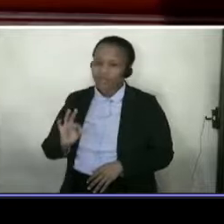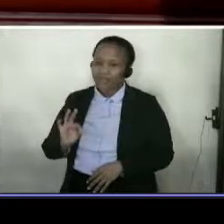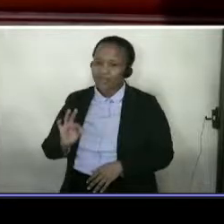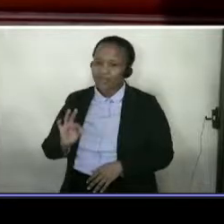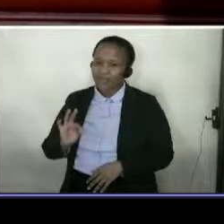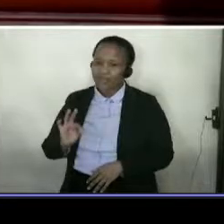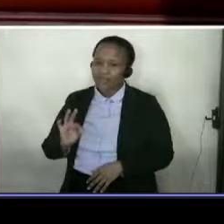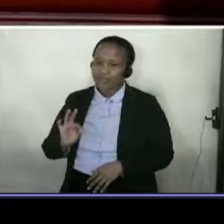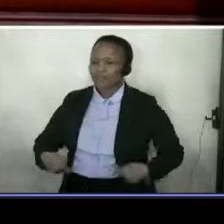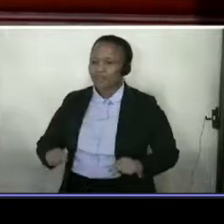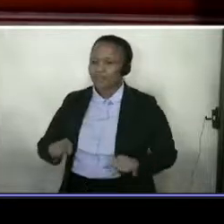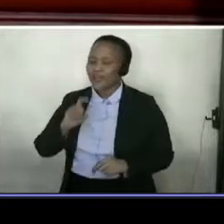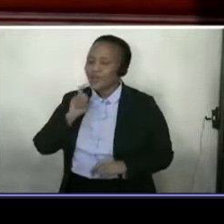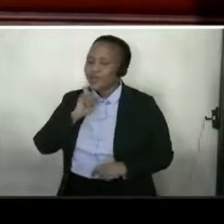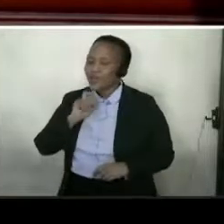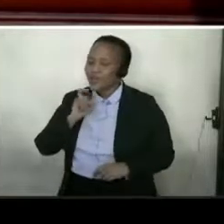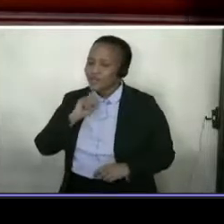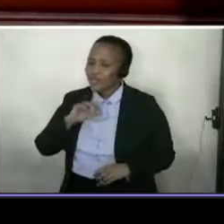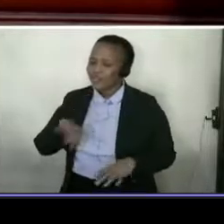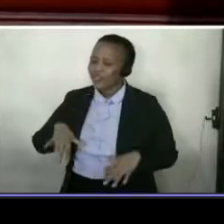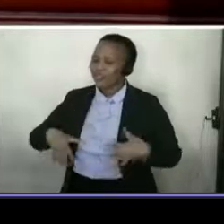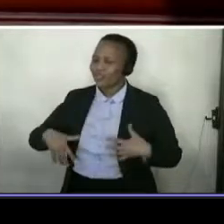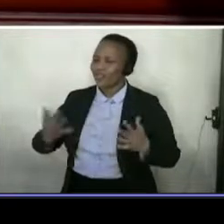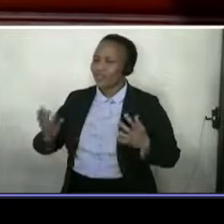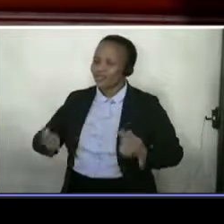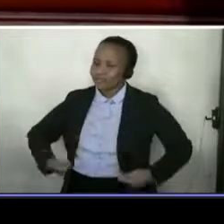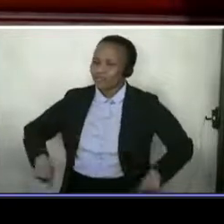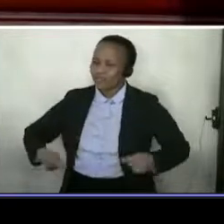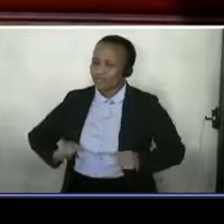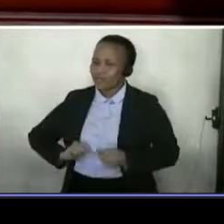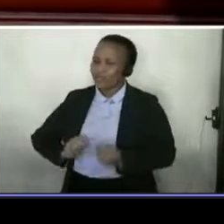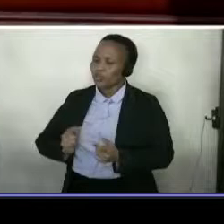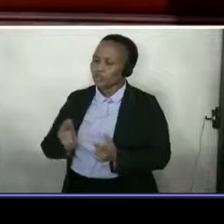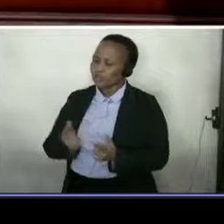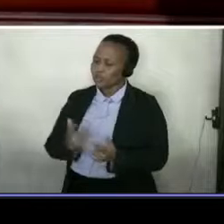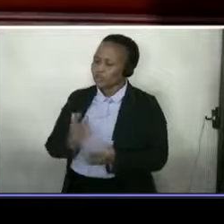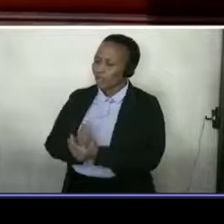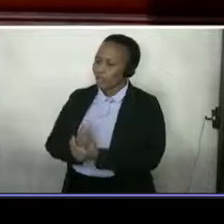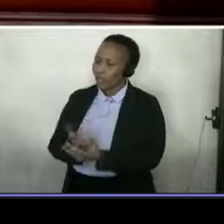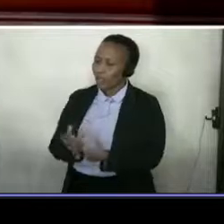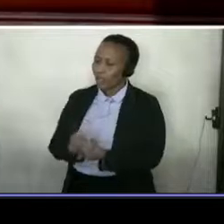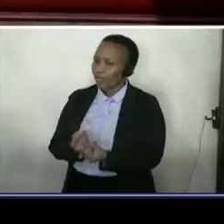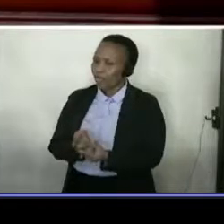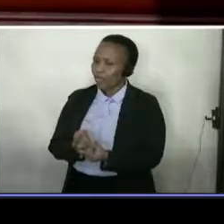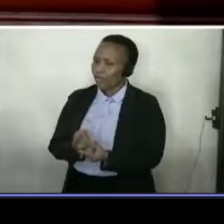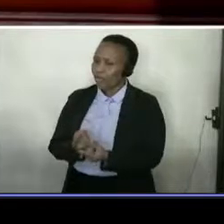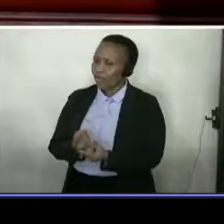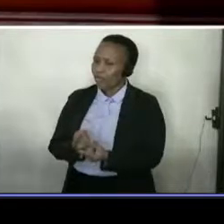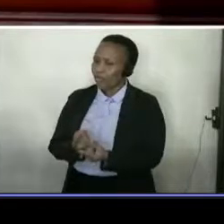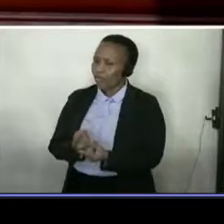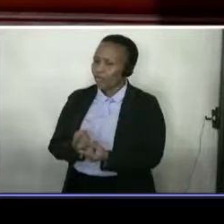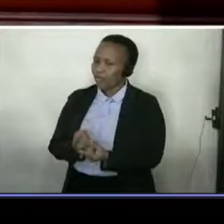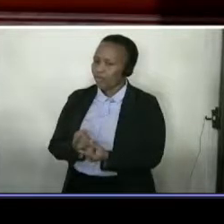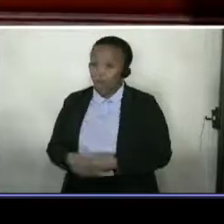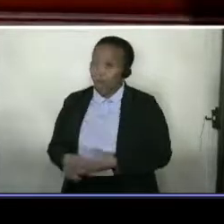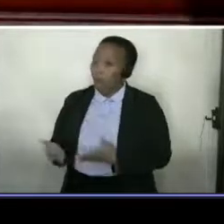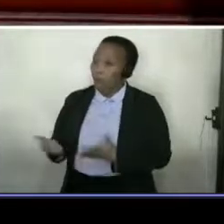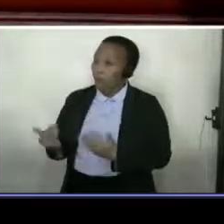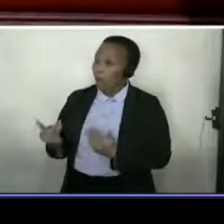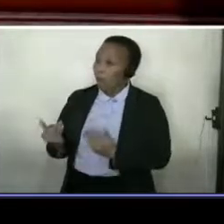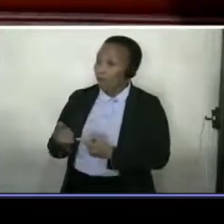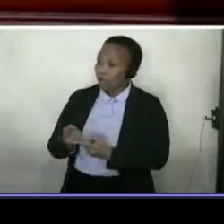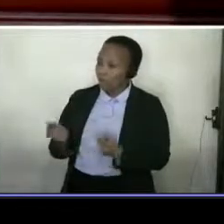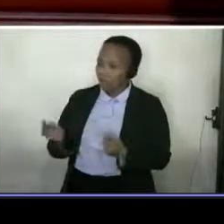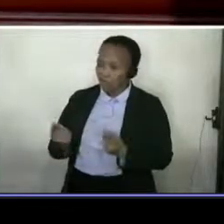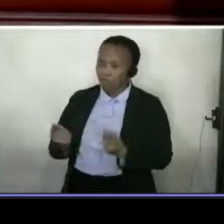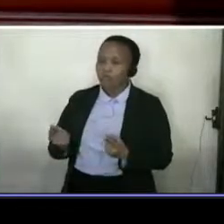and wasteful expenditure. This call had a very clear meaning to some